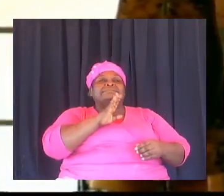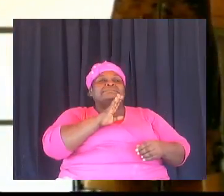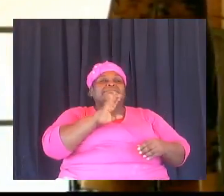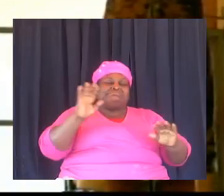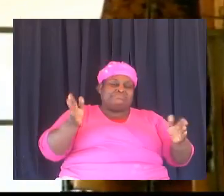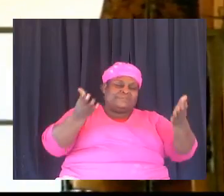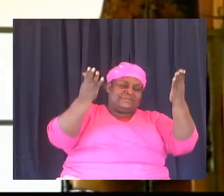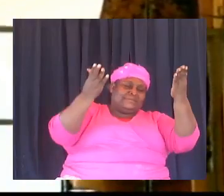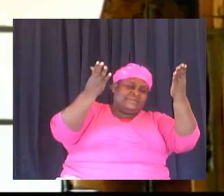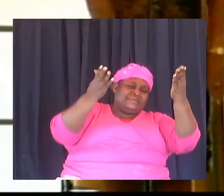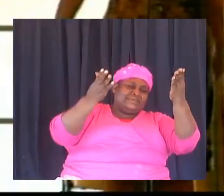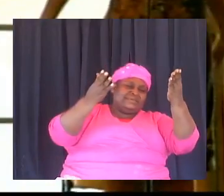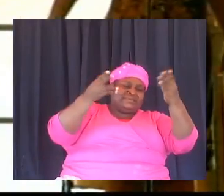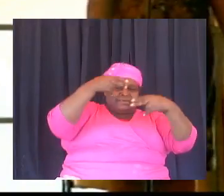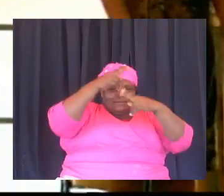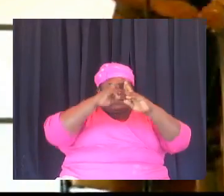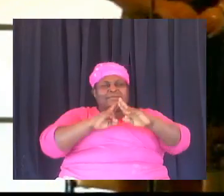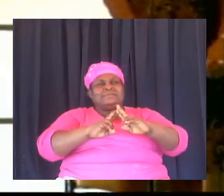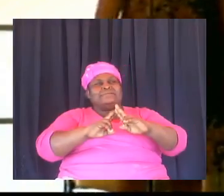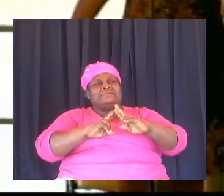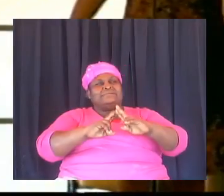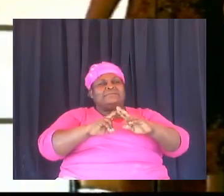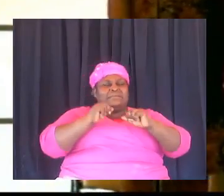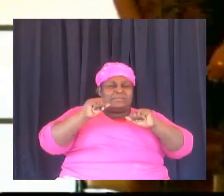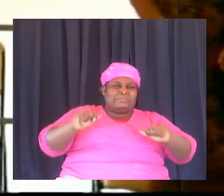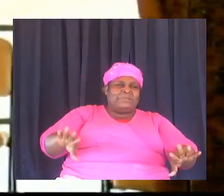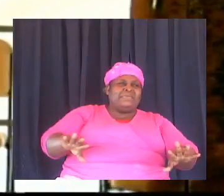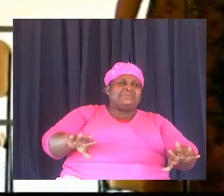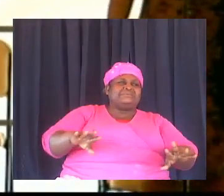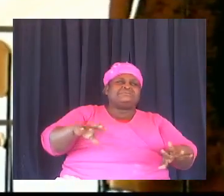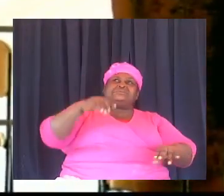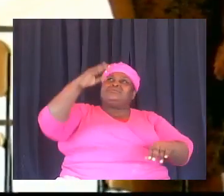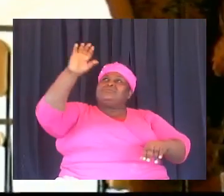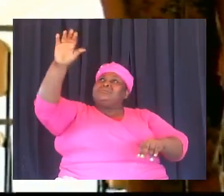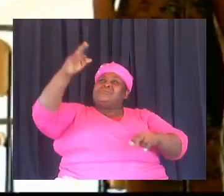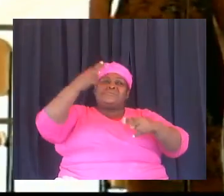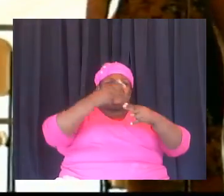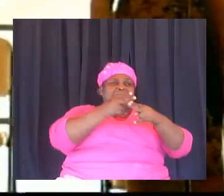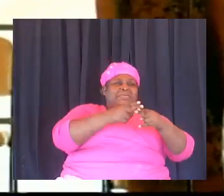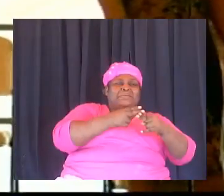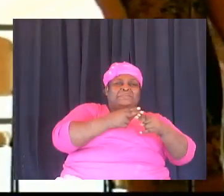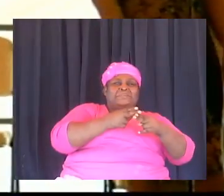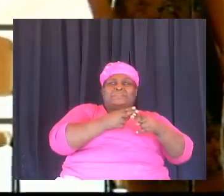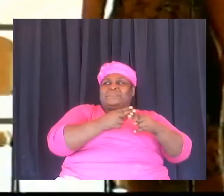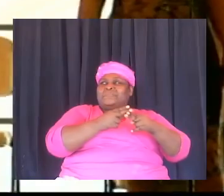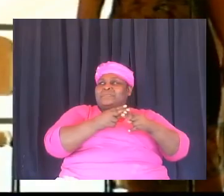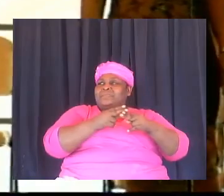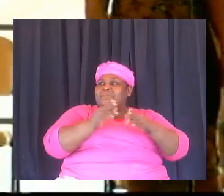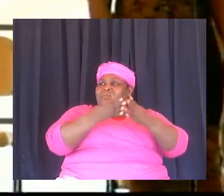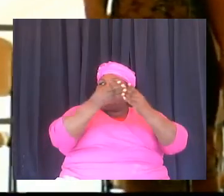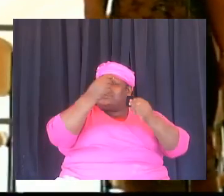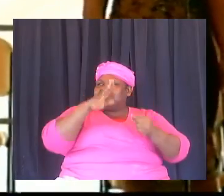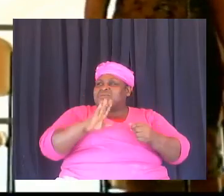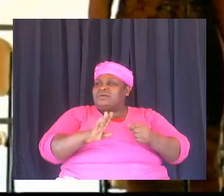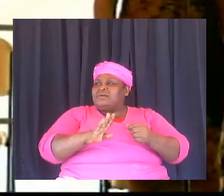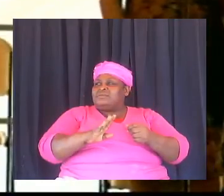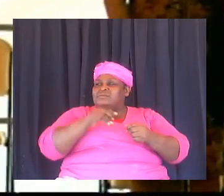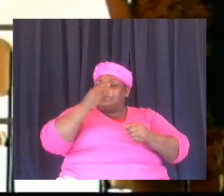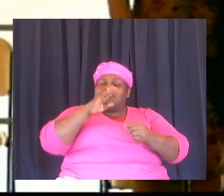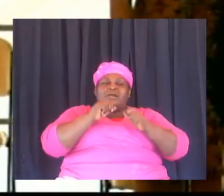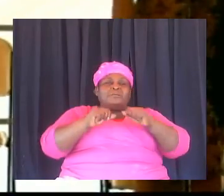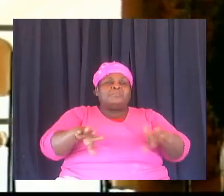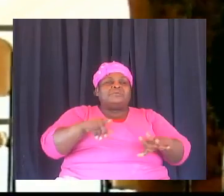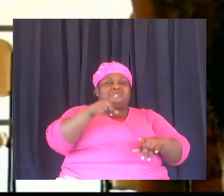up and to be honored. And we bless his great name. Praise God, praise God. God bless